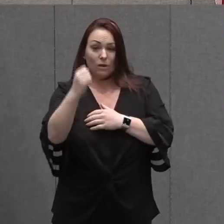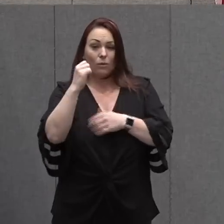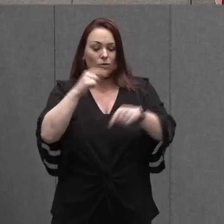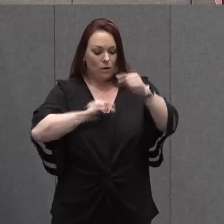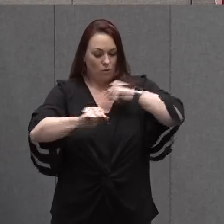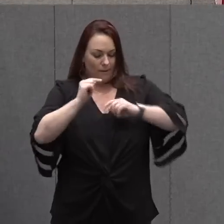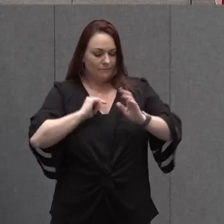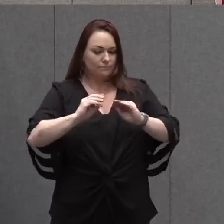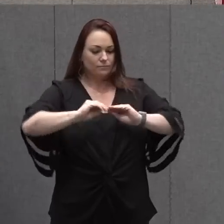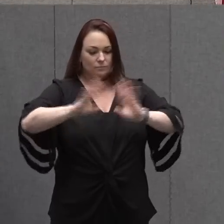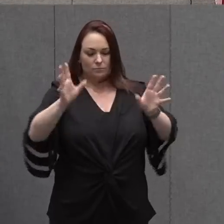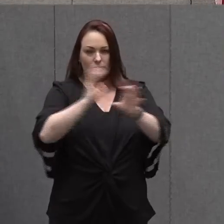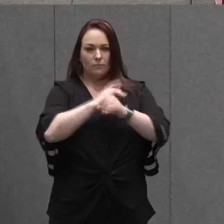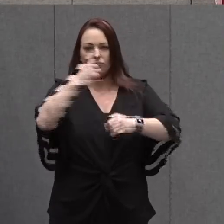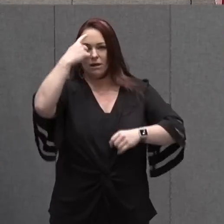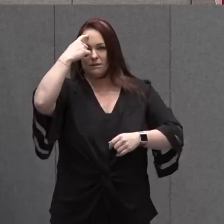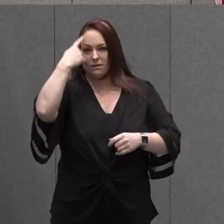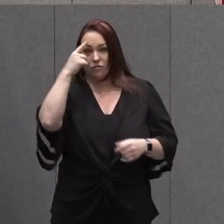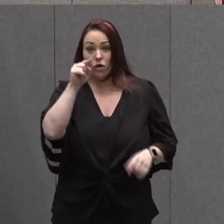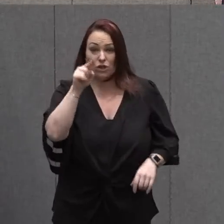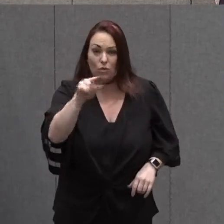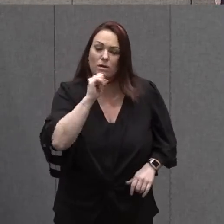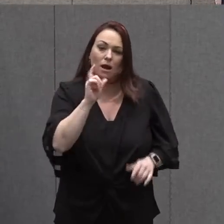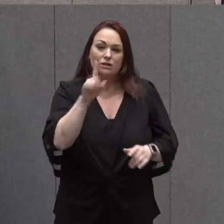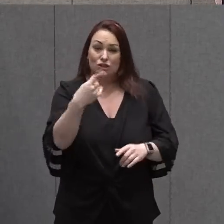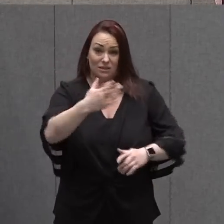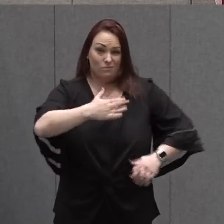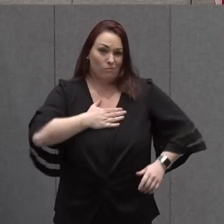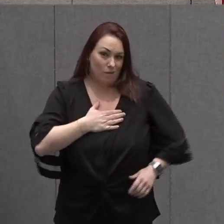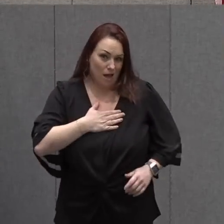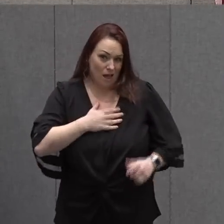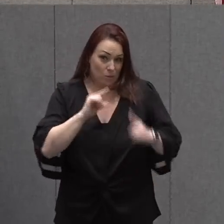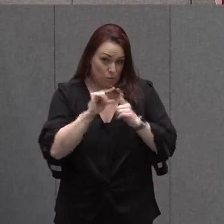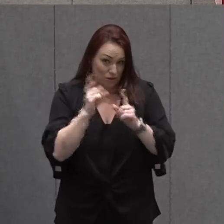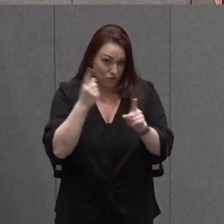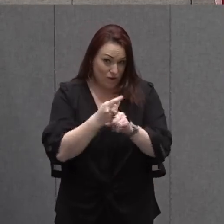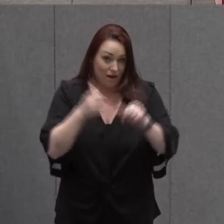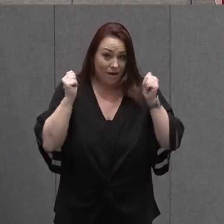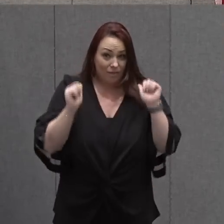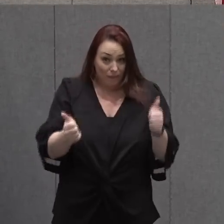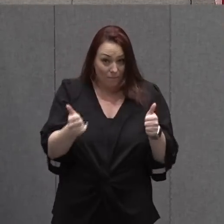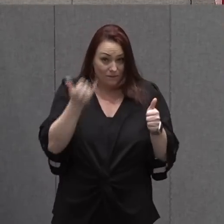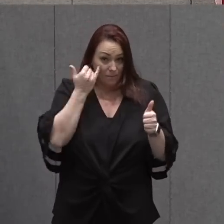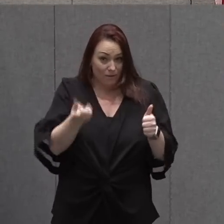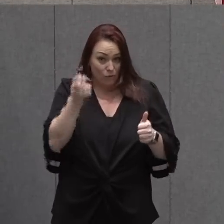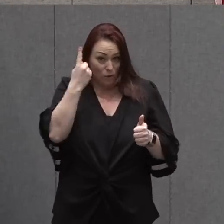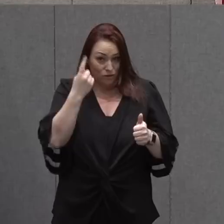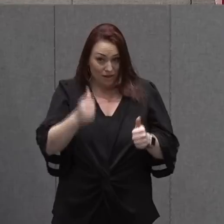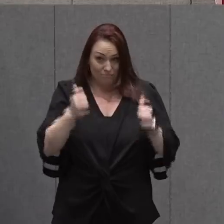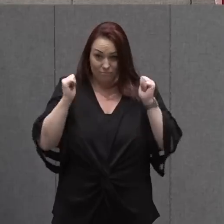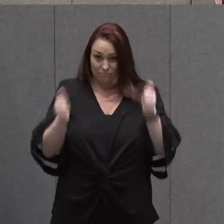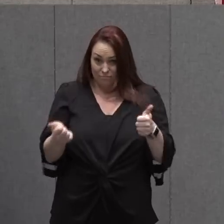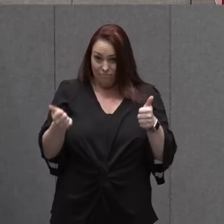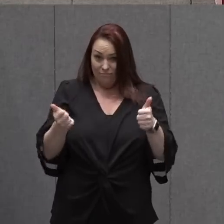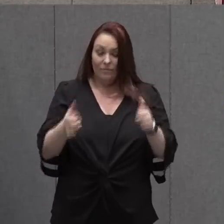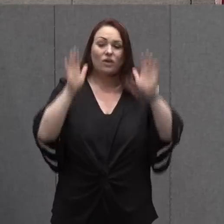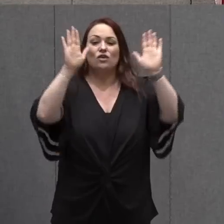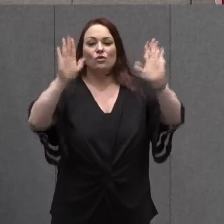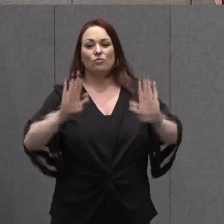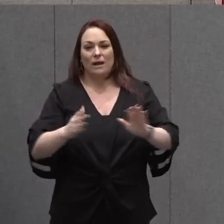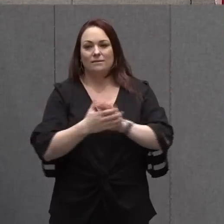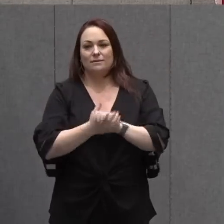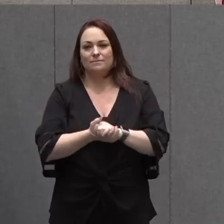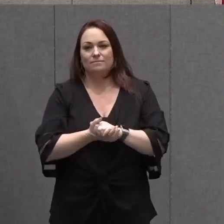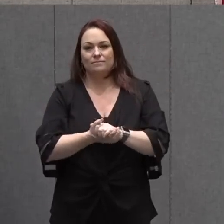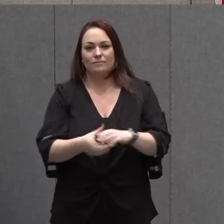be clear and it to make sense to you, not just my words. We good? Yeah. Thumbs up if you understand. Great. So our